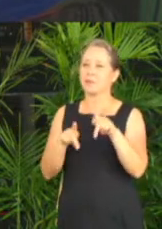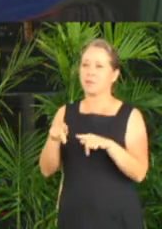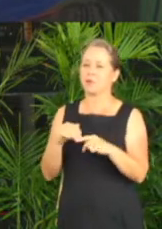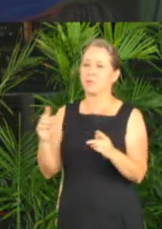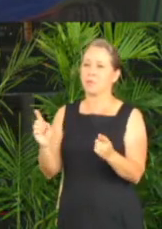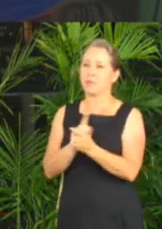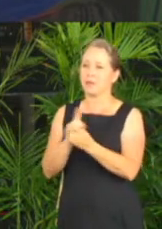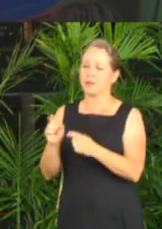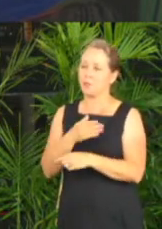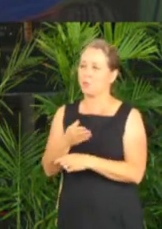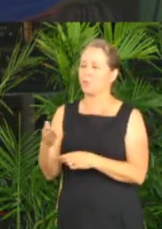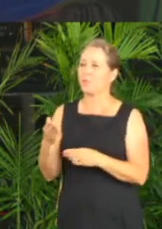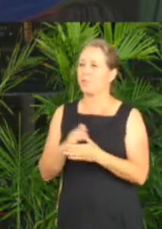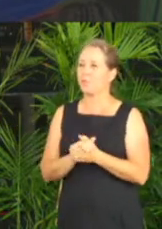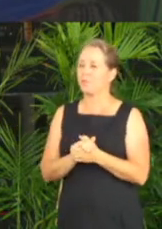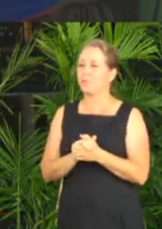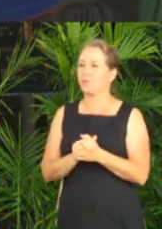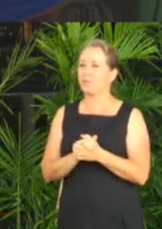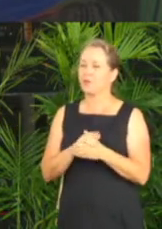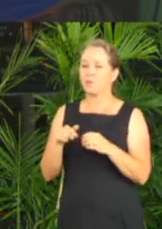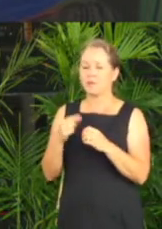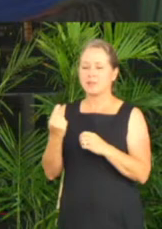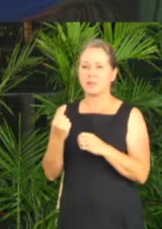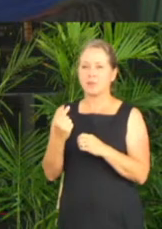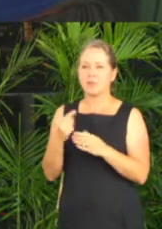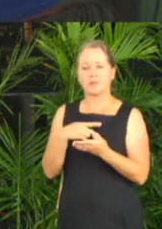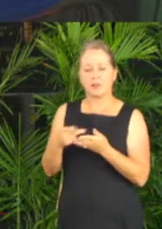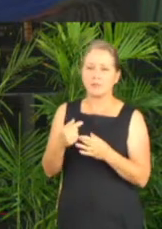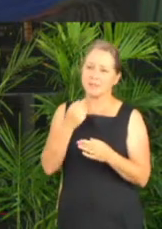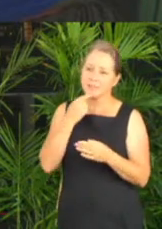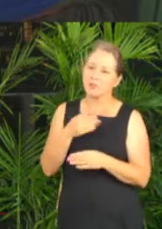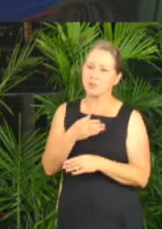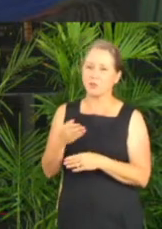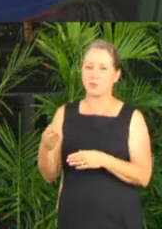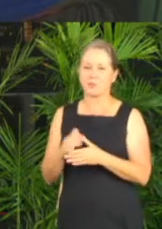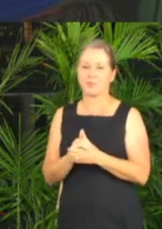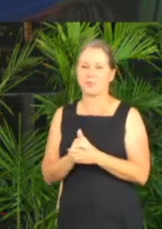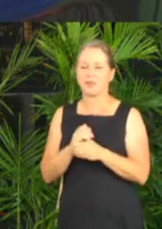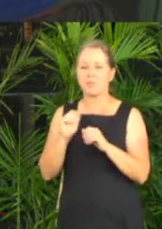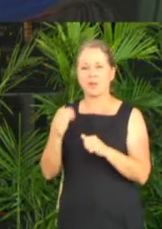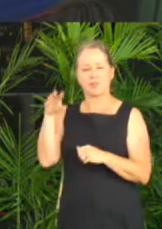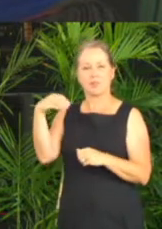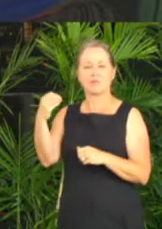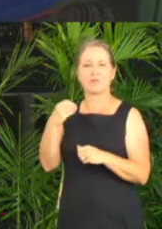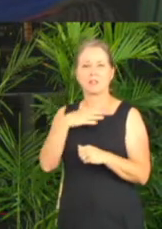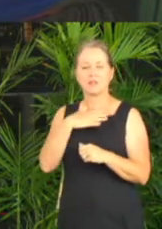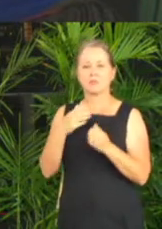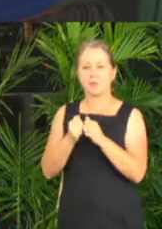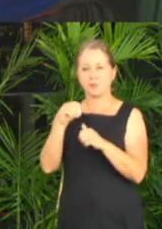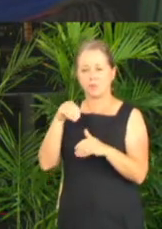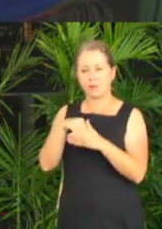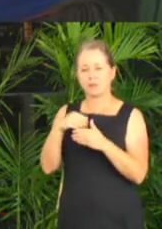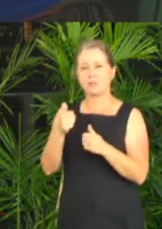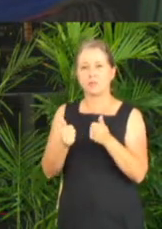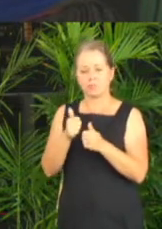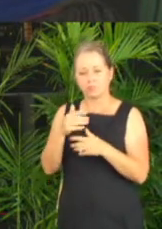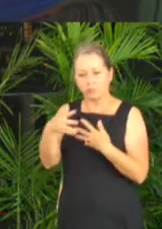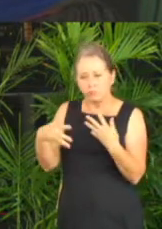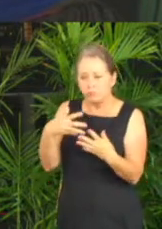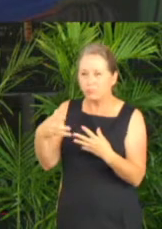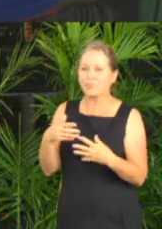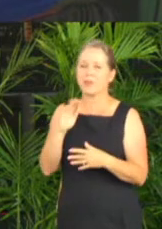you. When someone fails or disappoints you, may the graciousness with which you engage be